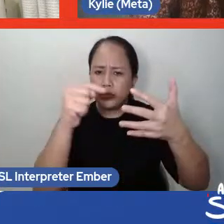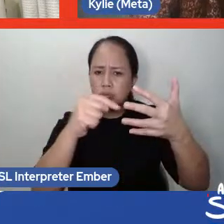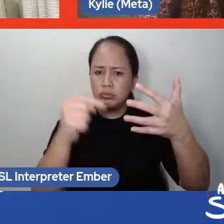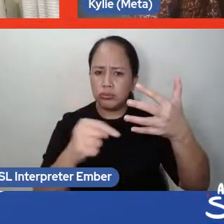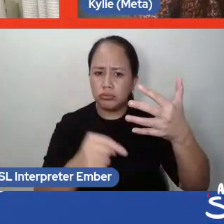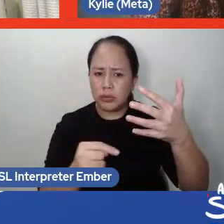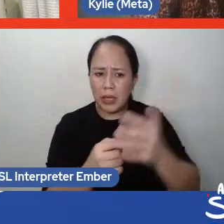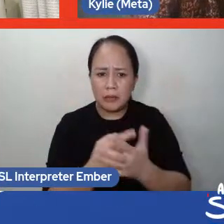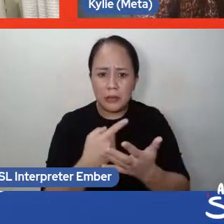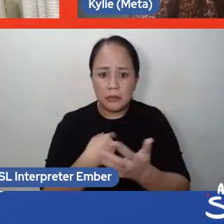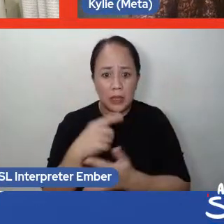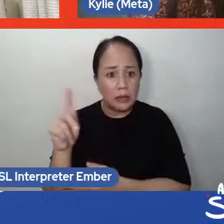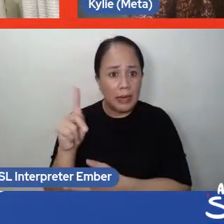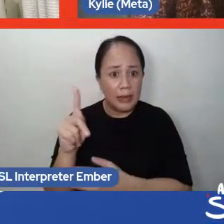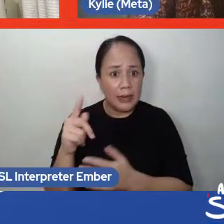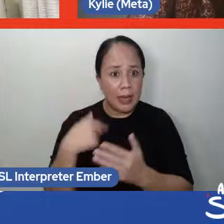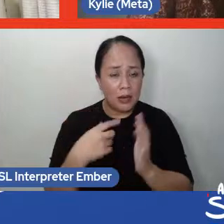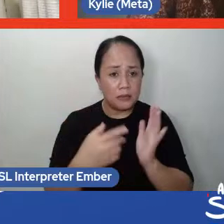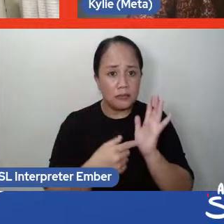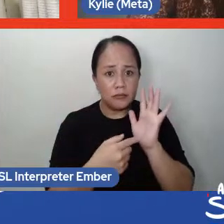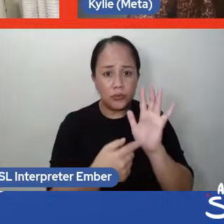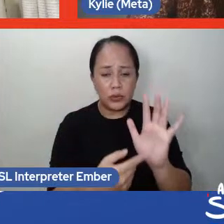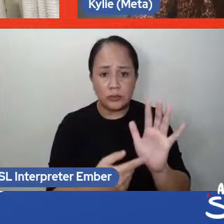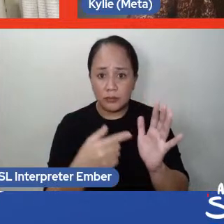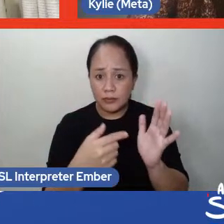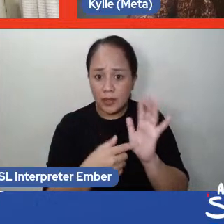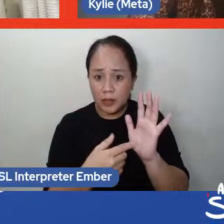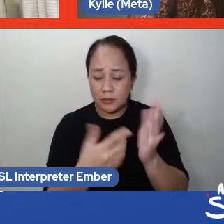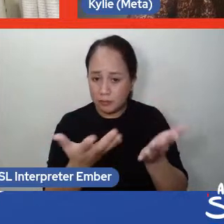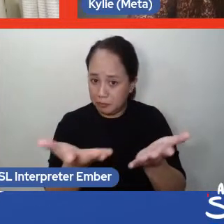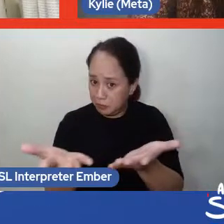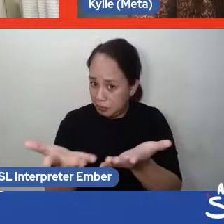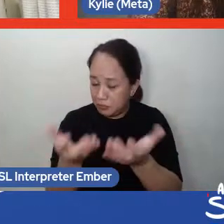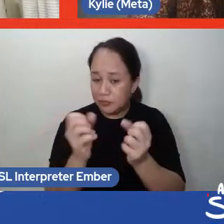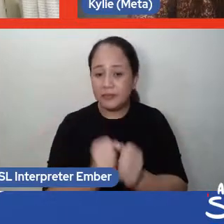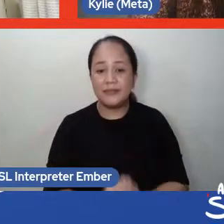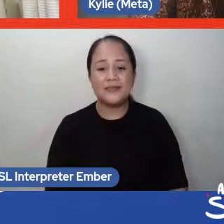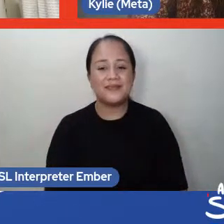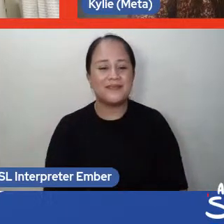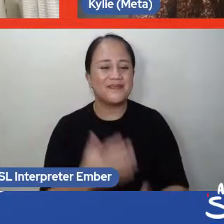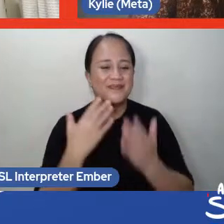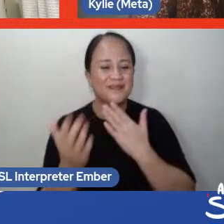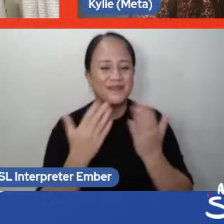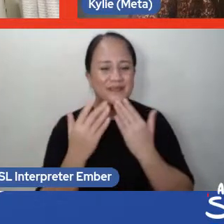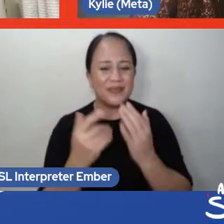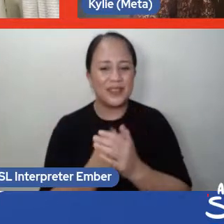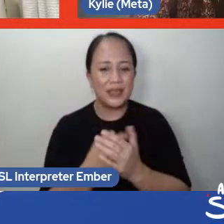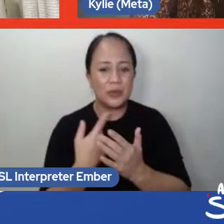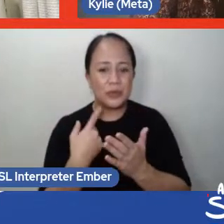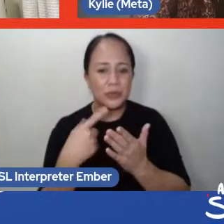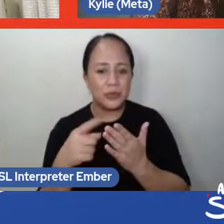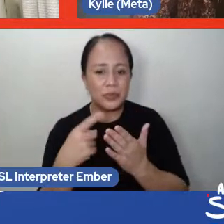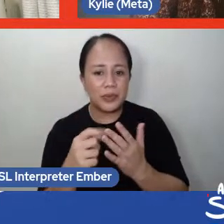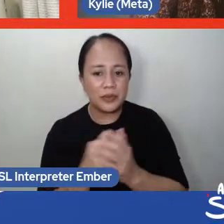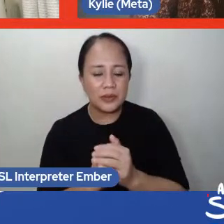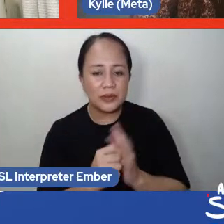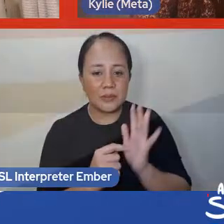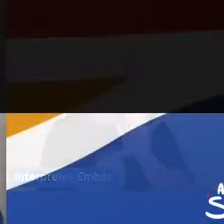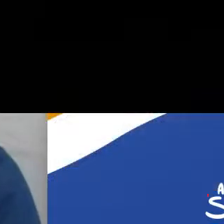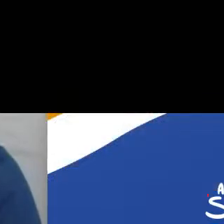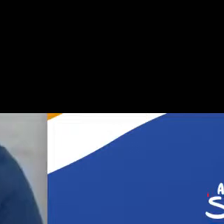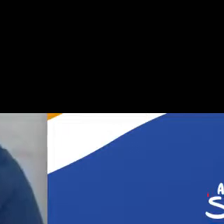believe Miss Kylie has a presentation about this one. Miss Kylie, the floor is yours. Thank you, Haj. Just checking that you can see the presentation.